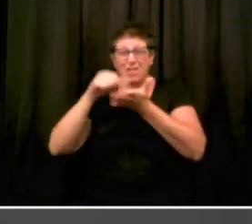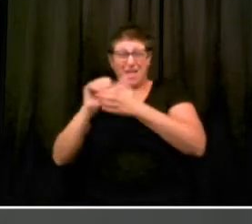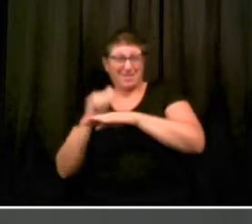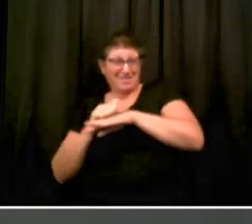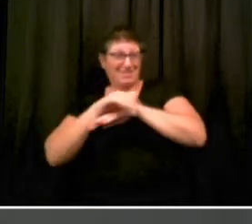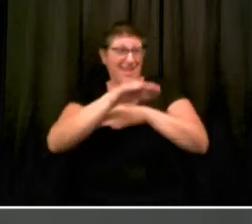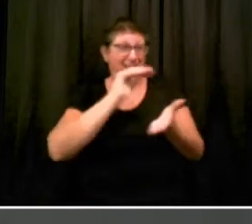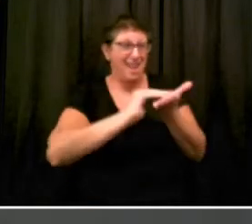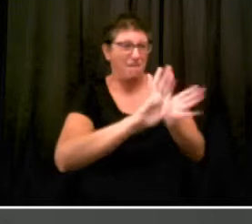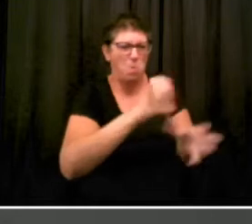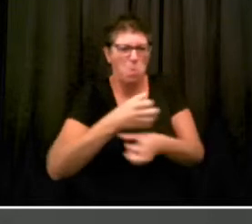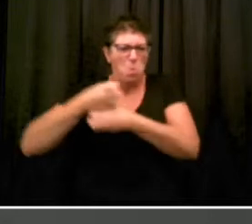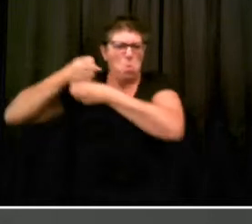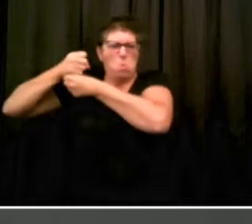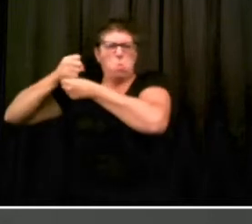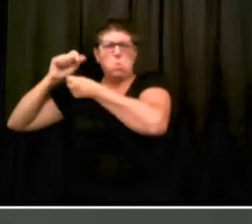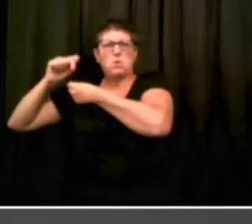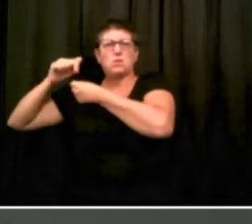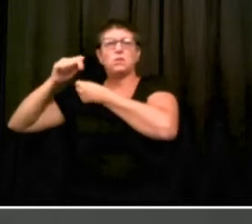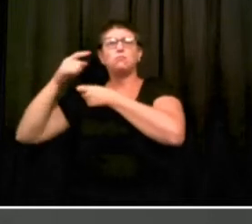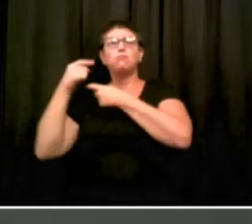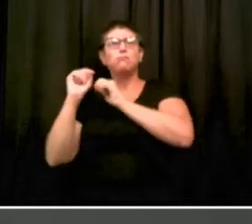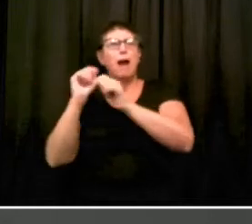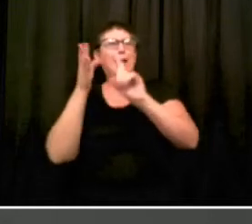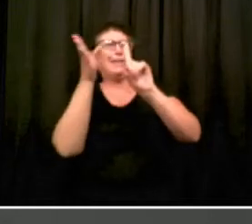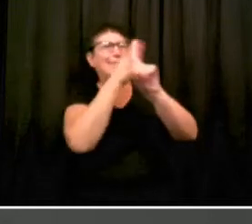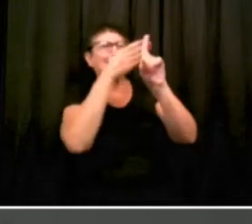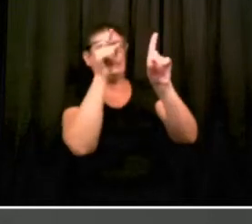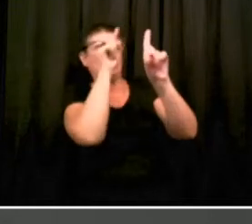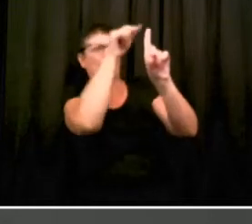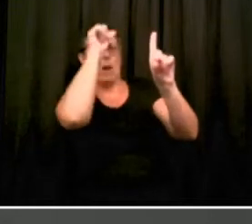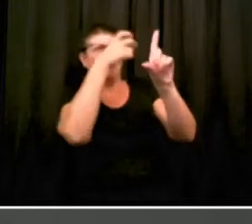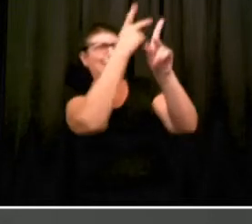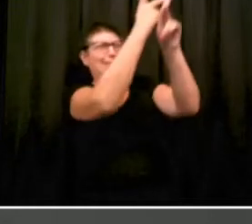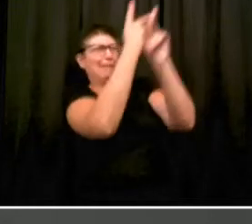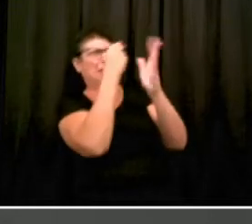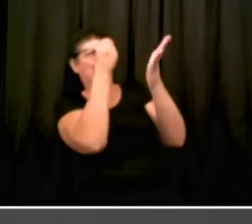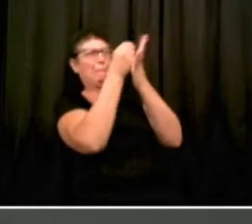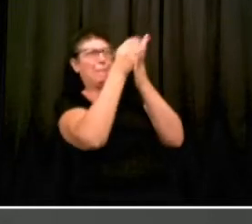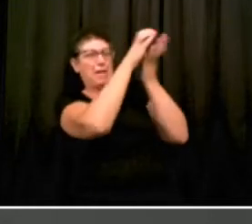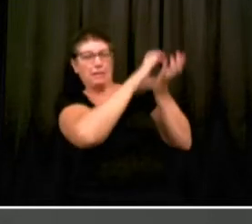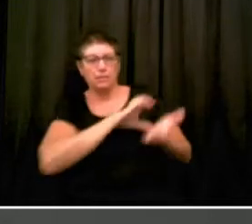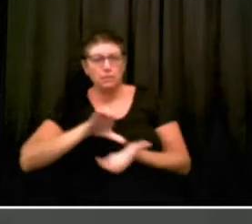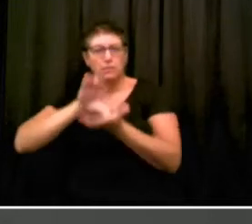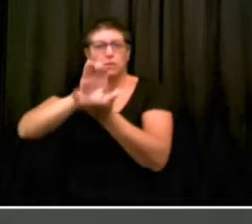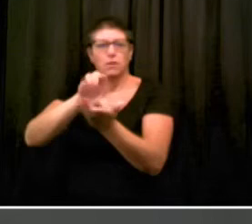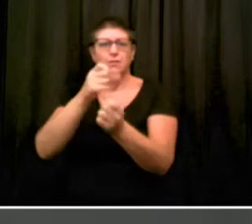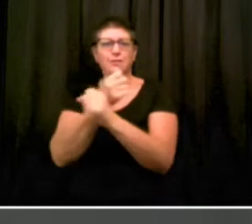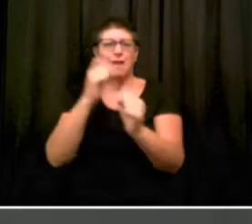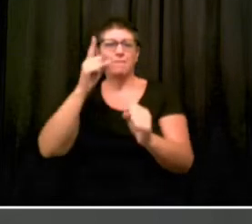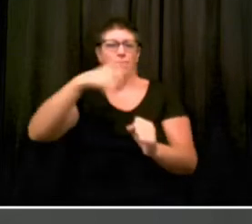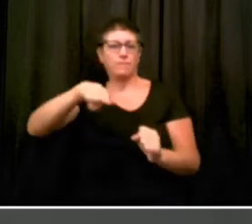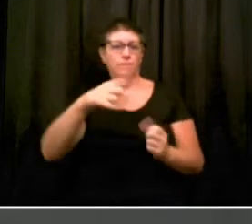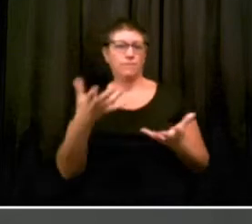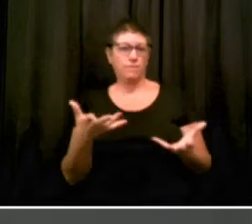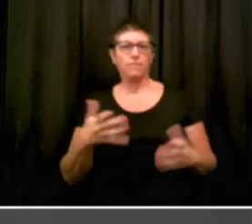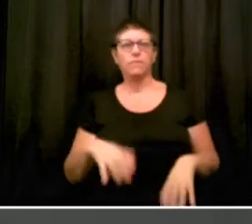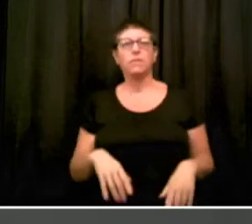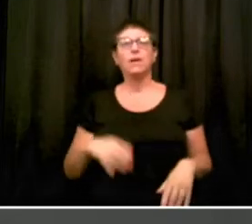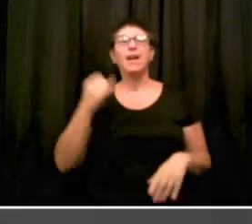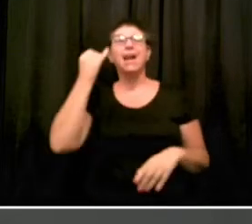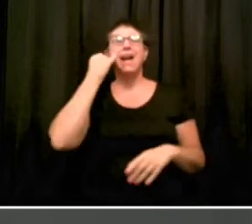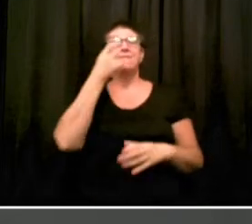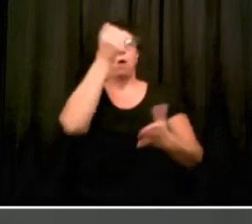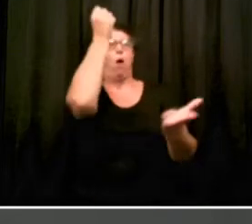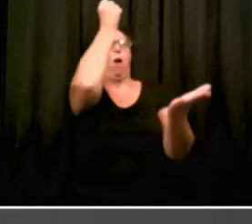We need them to step up and pass long-term borrowing. That's what would avert the layoffs instantly, and that's what we'll be working on over these next